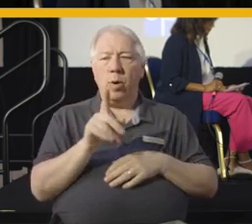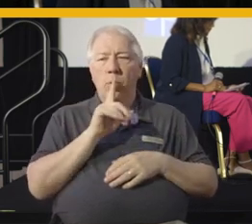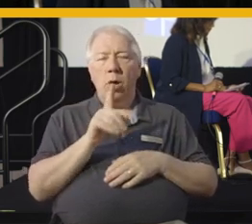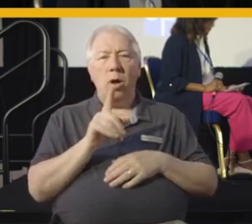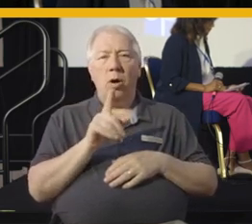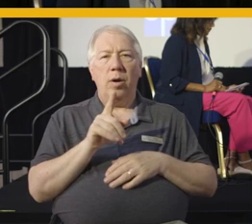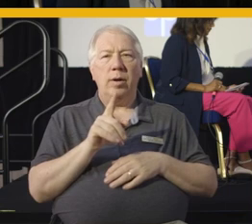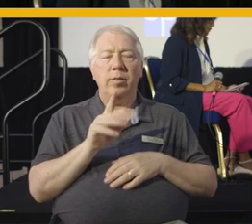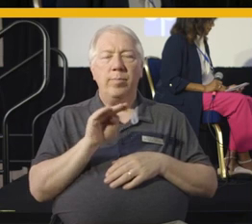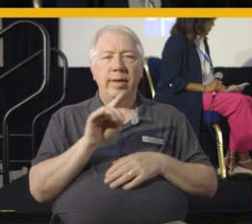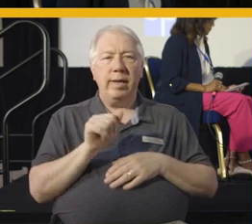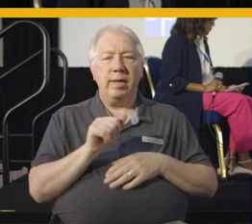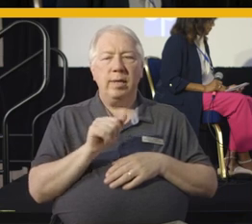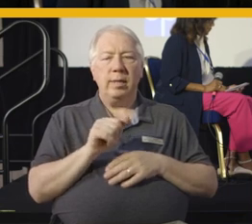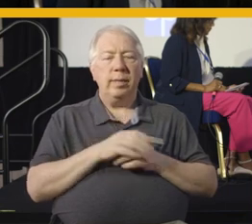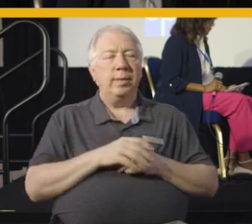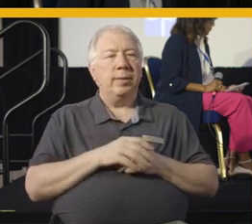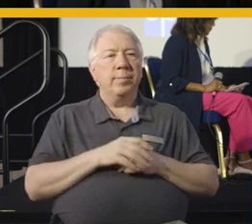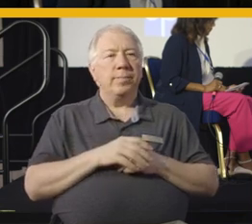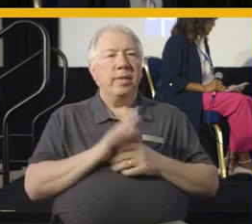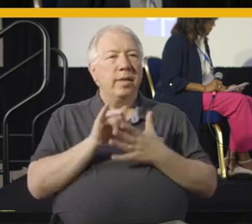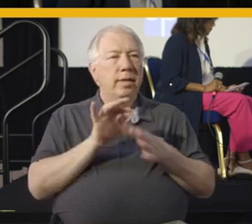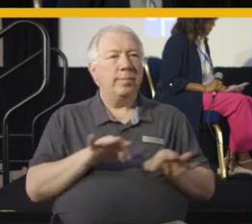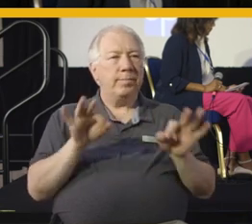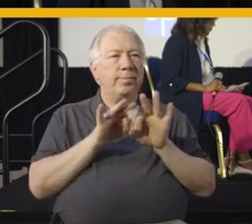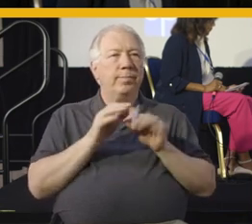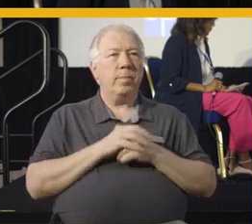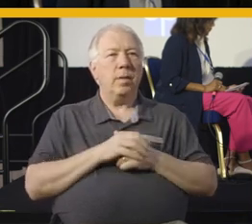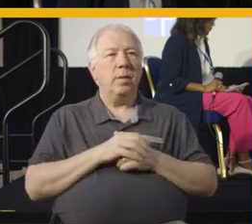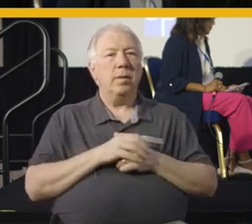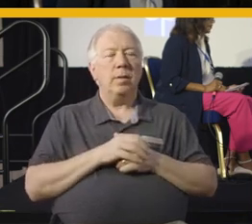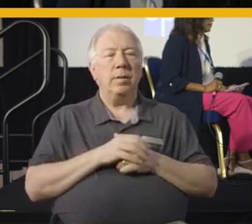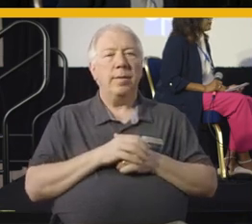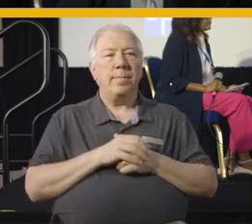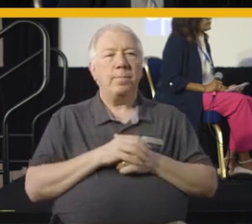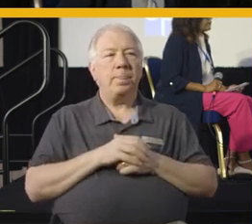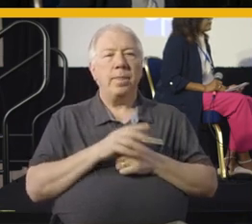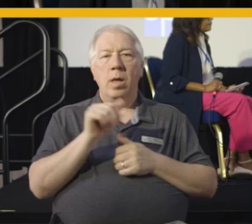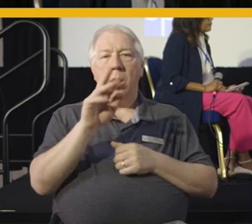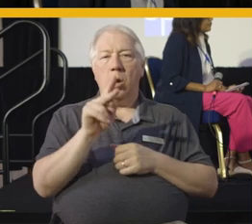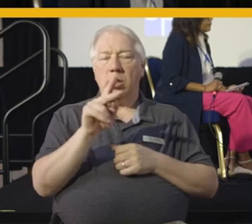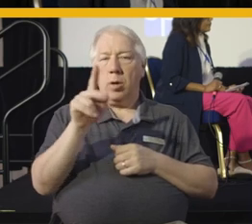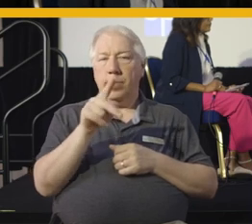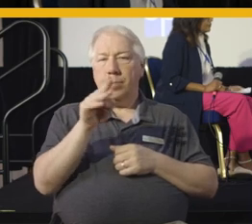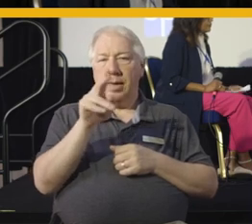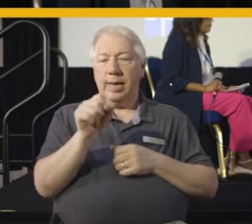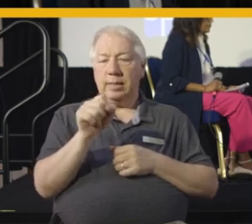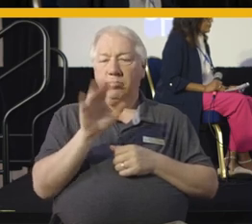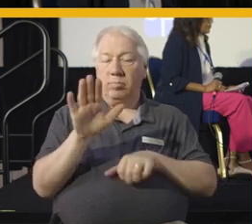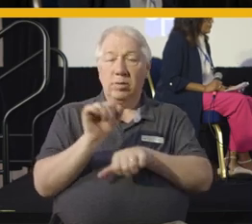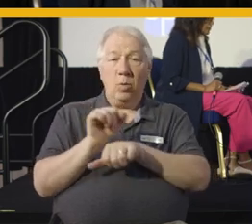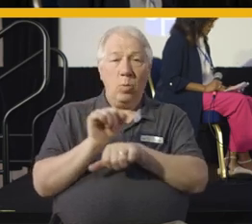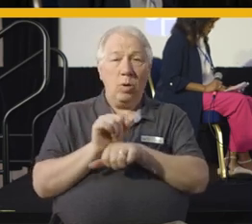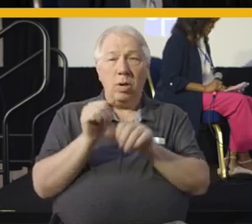are today with media was important. So, and then just, you know, Arkansas PBS, you know, what they did